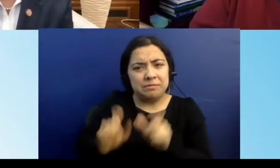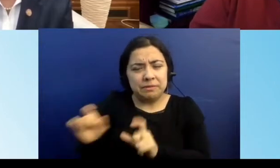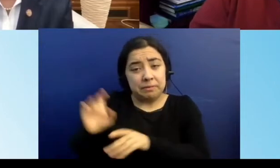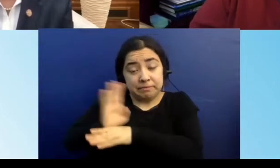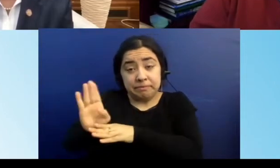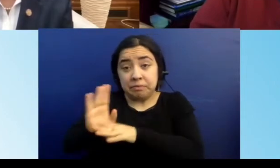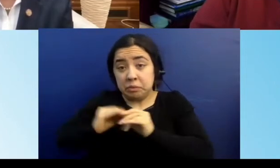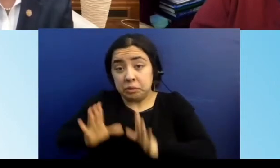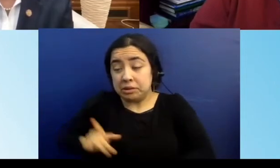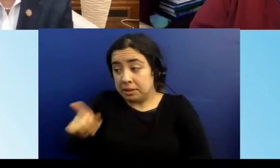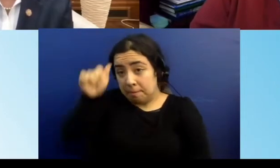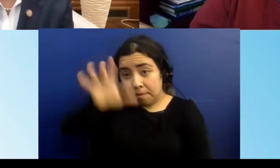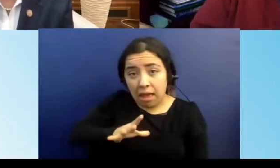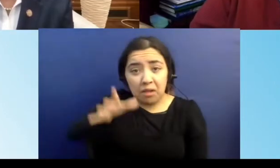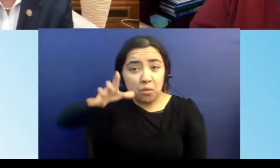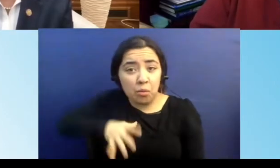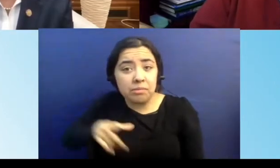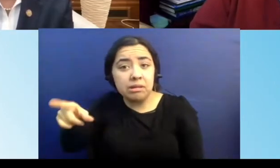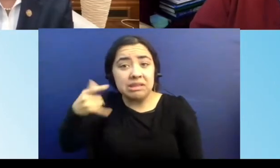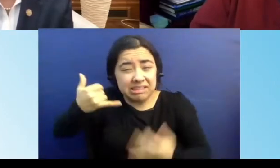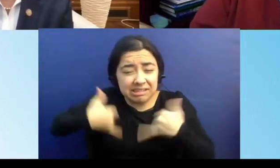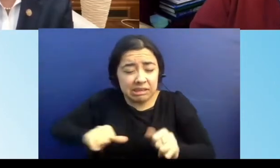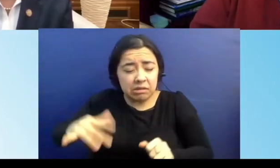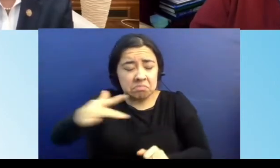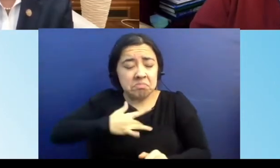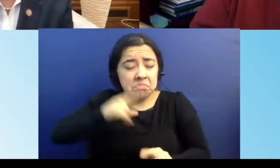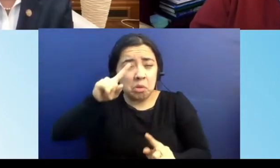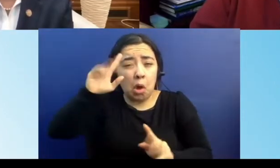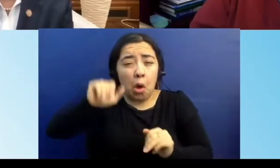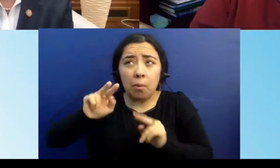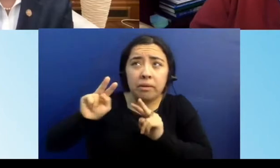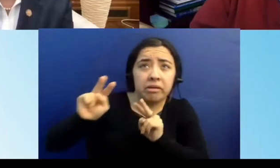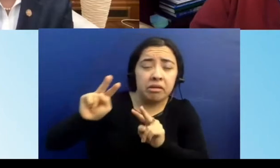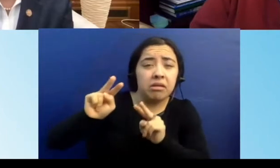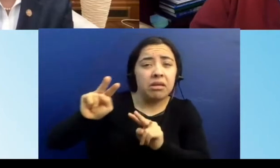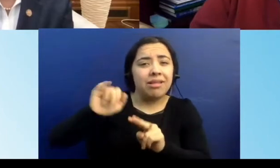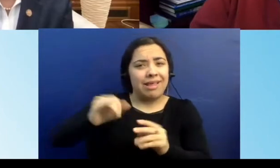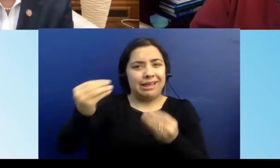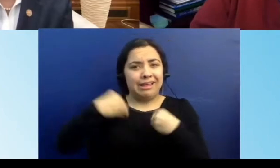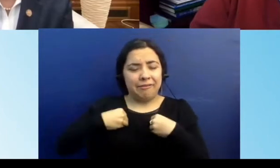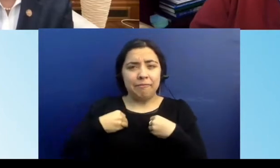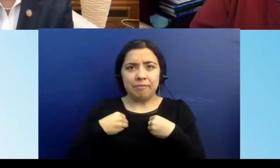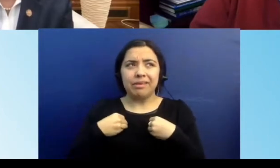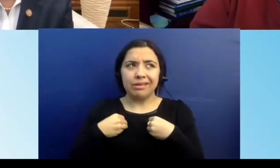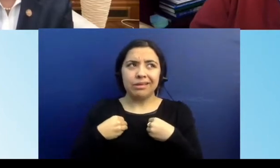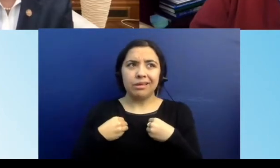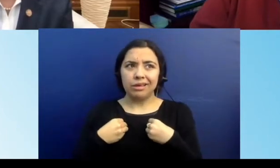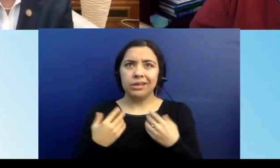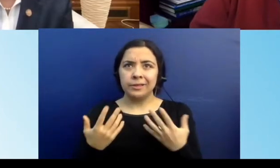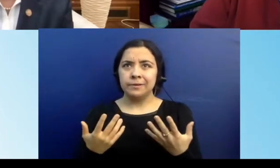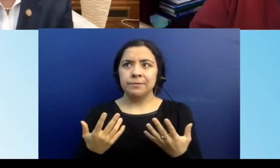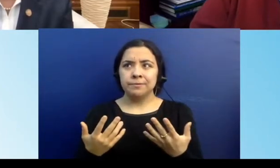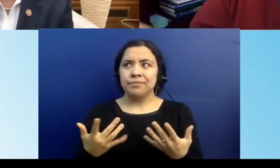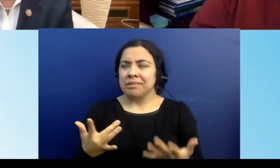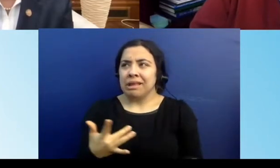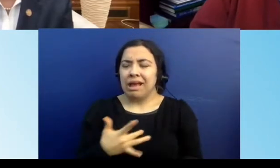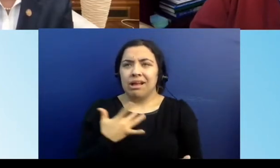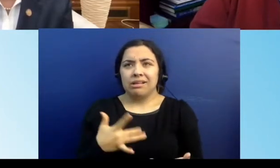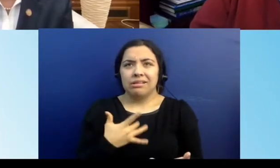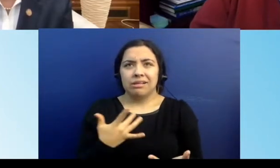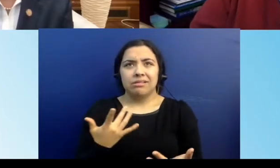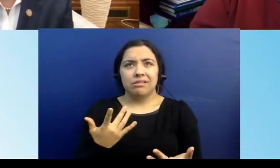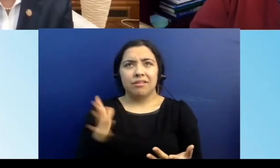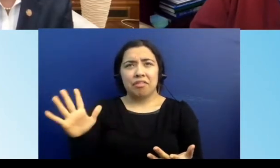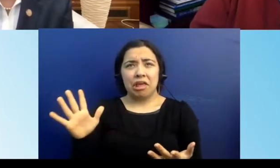still had hope in their heart. That gave me a lot of a sense of what the resiliency is